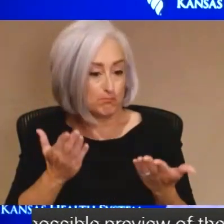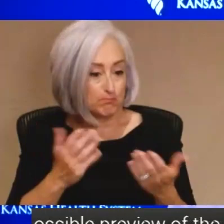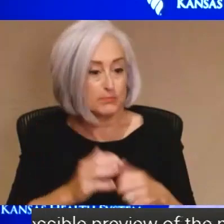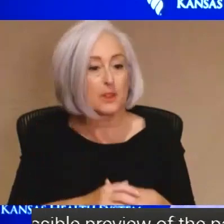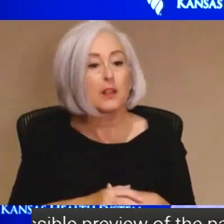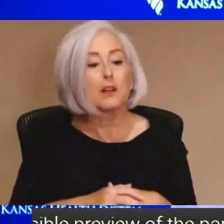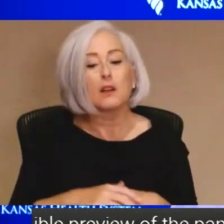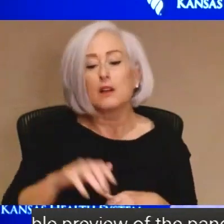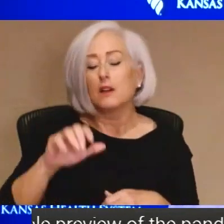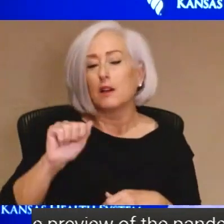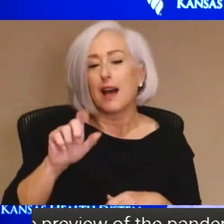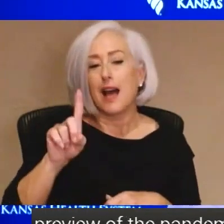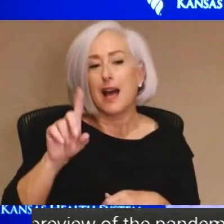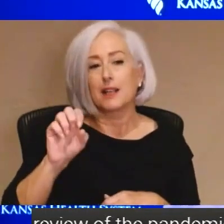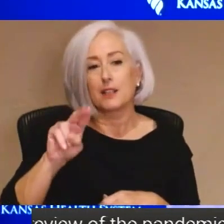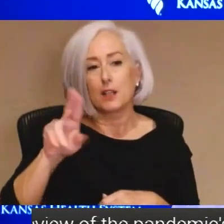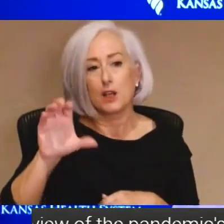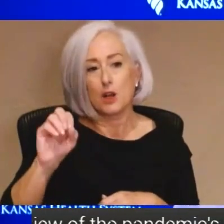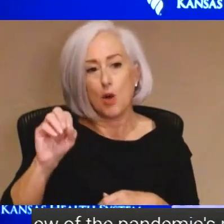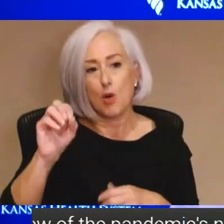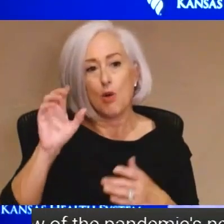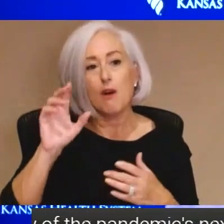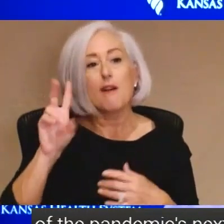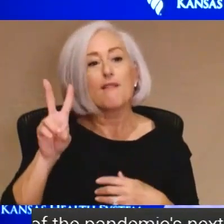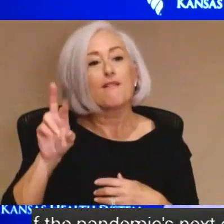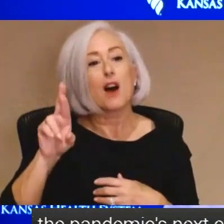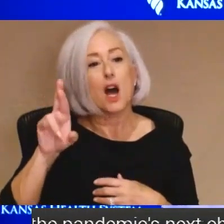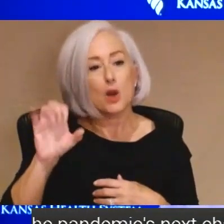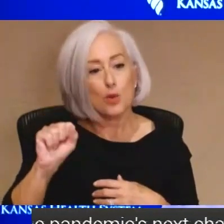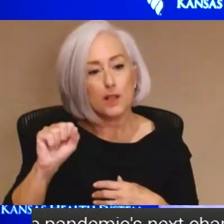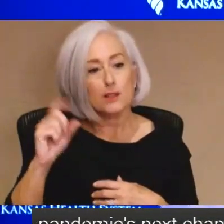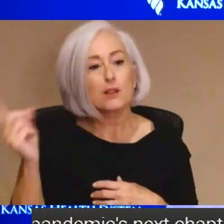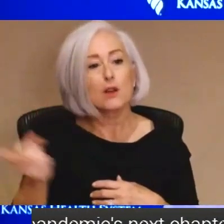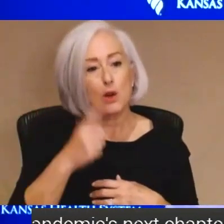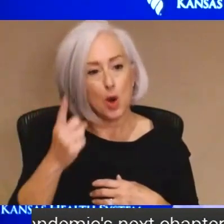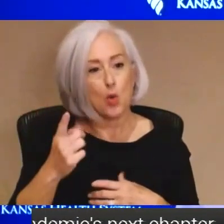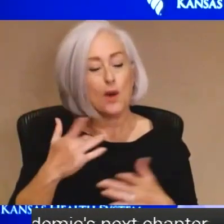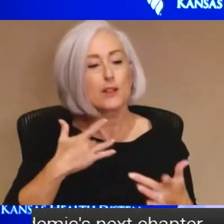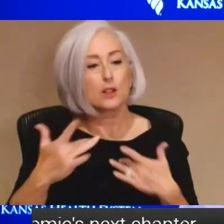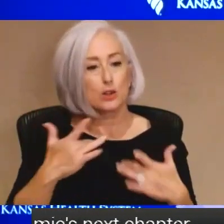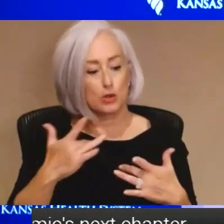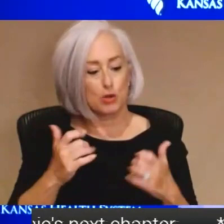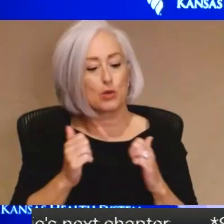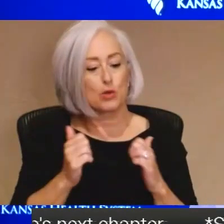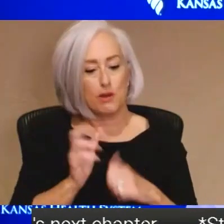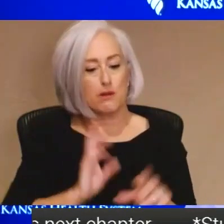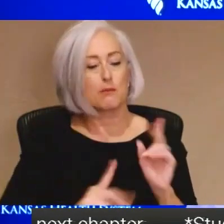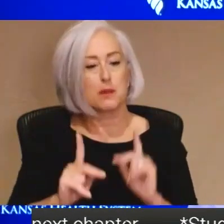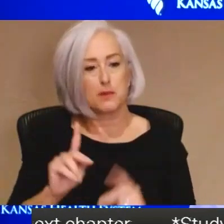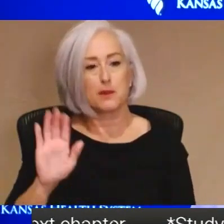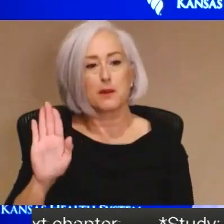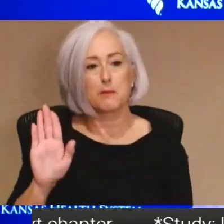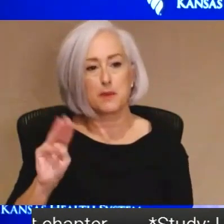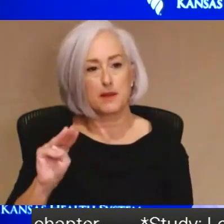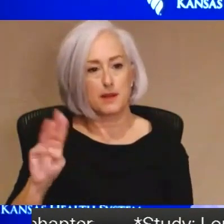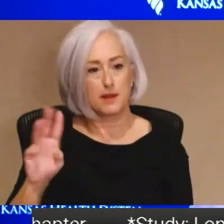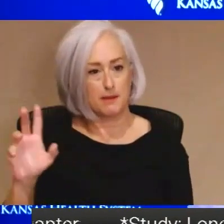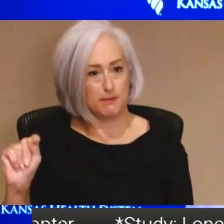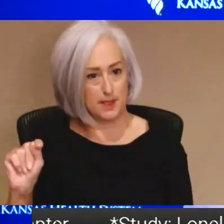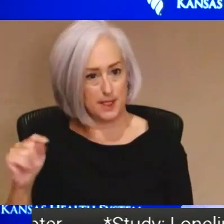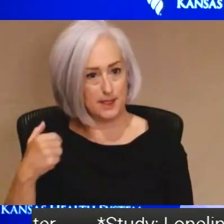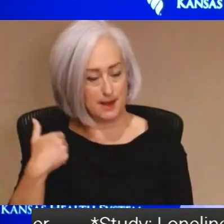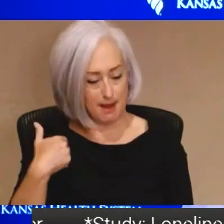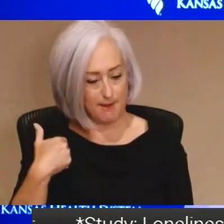know we are always very concerned about adenovirus in our BMT population. Dr. McGurk and his colleagues, we test for that when